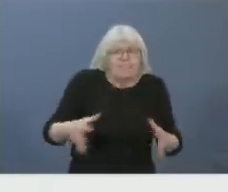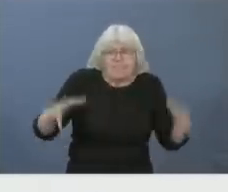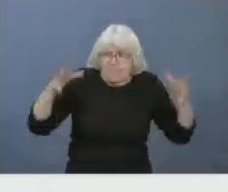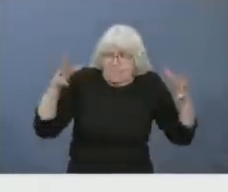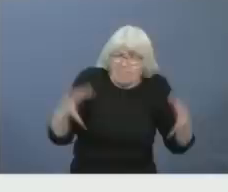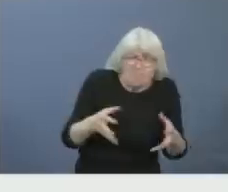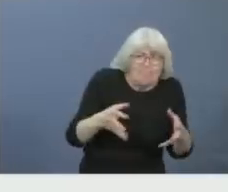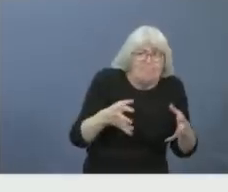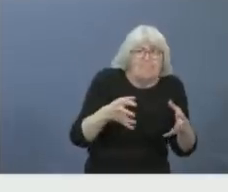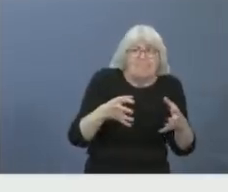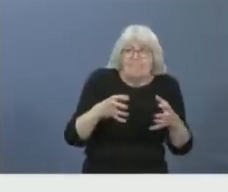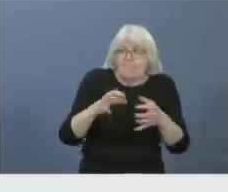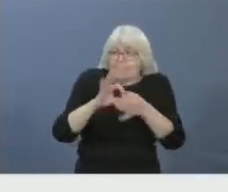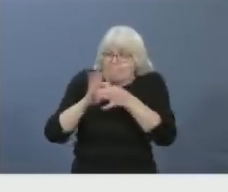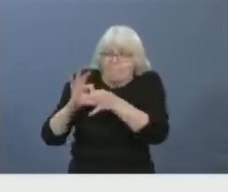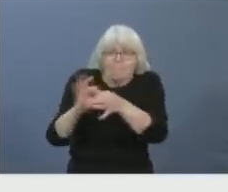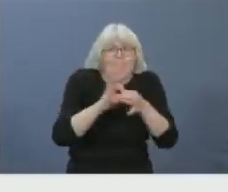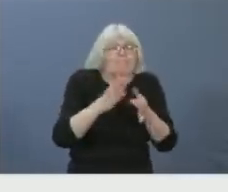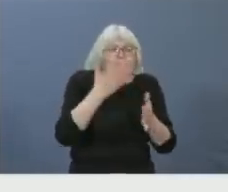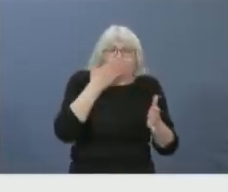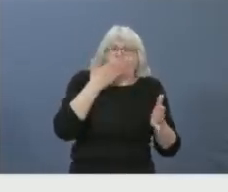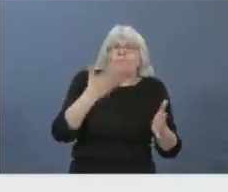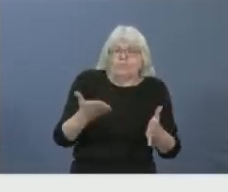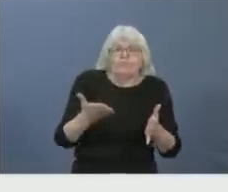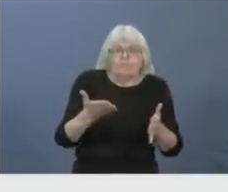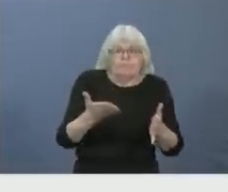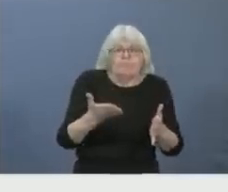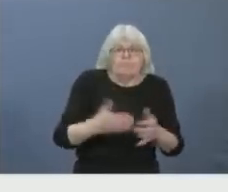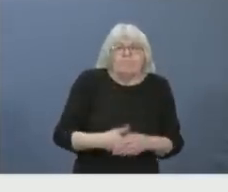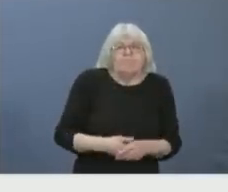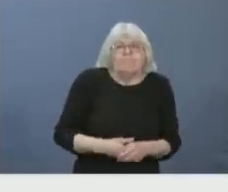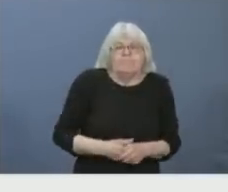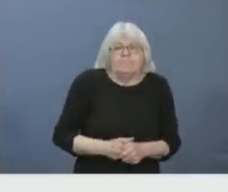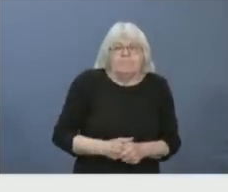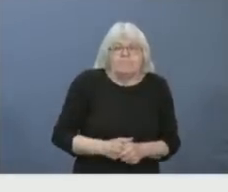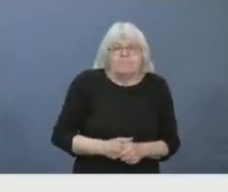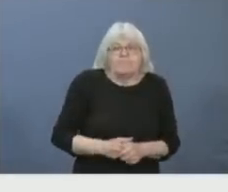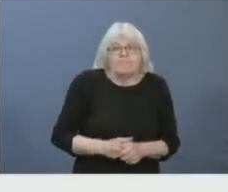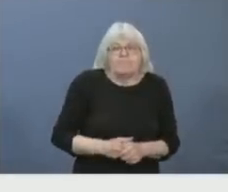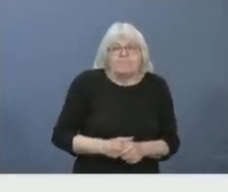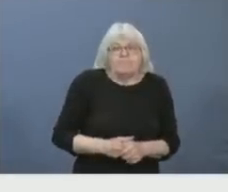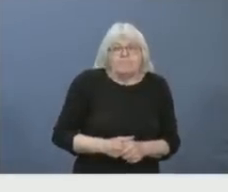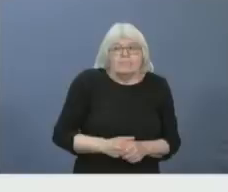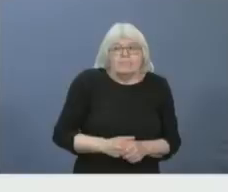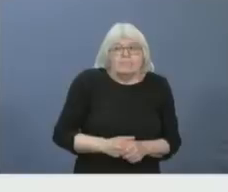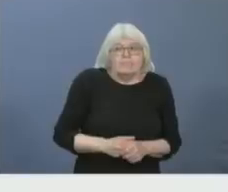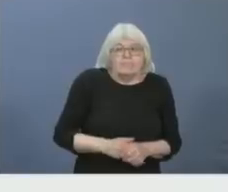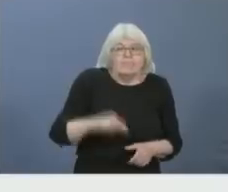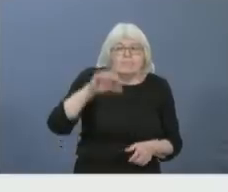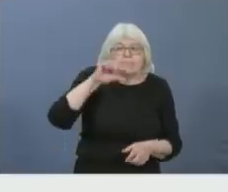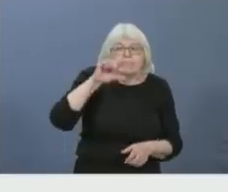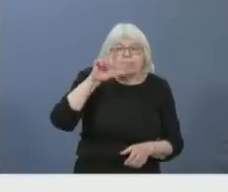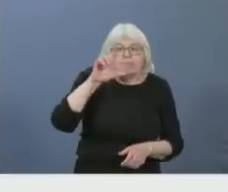work well. Thank you. Next, we'll go to Alex Cook with Global. Go ahead, Alex.